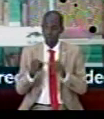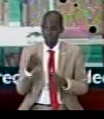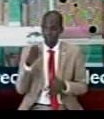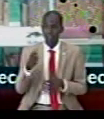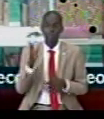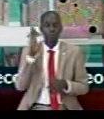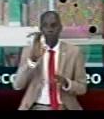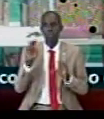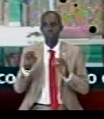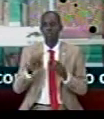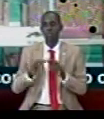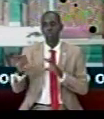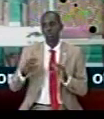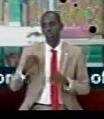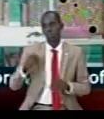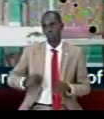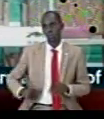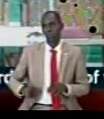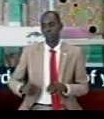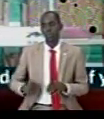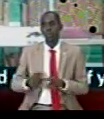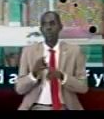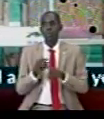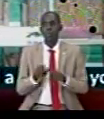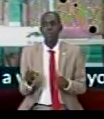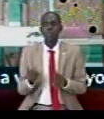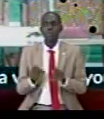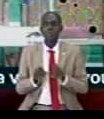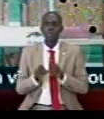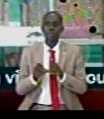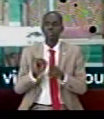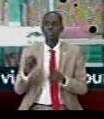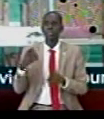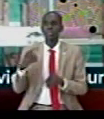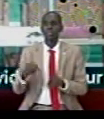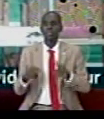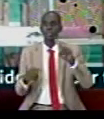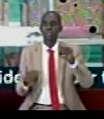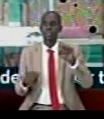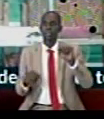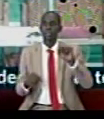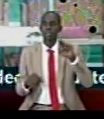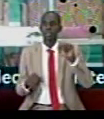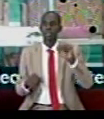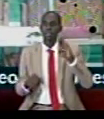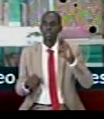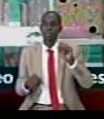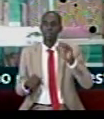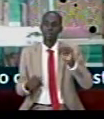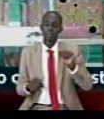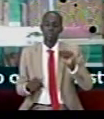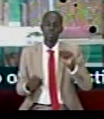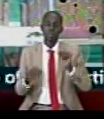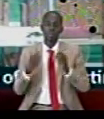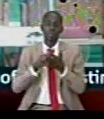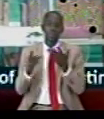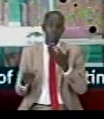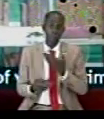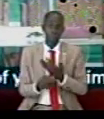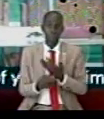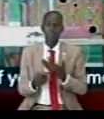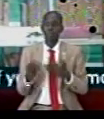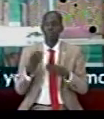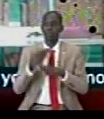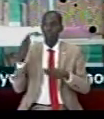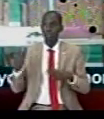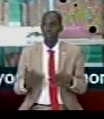But during Taraba Crusade, total liberation, I was praying to God